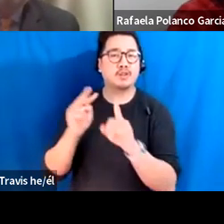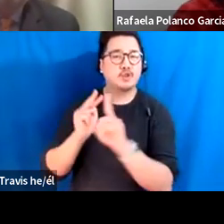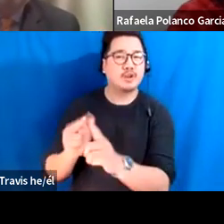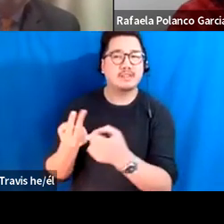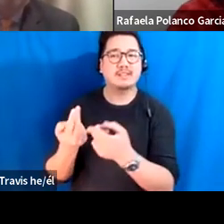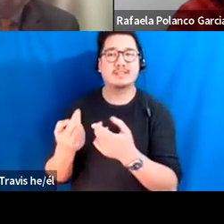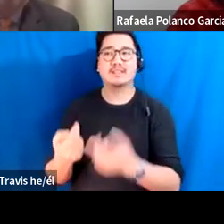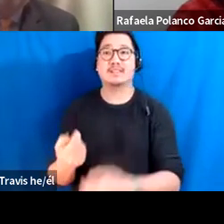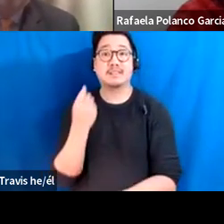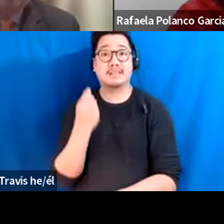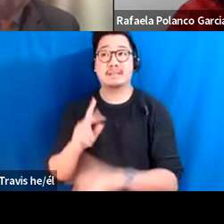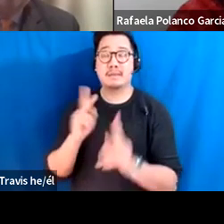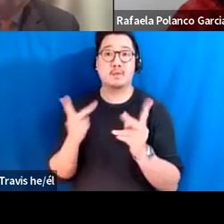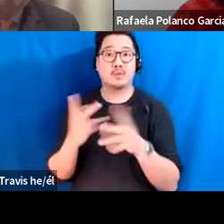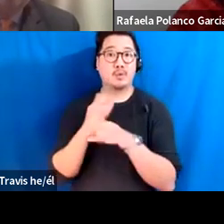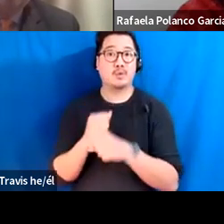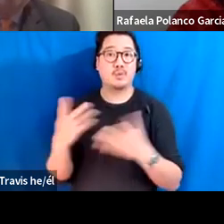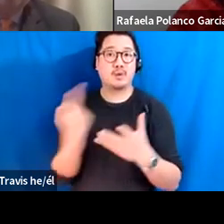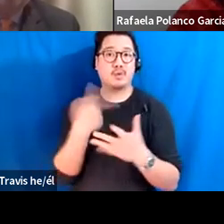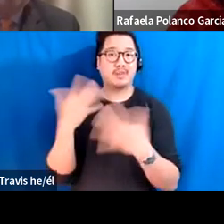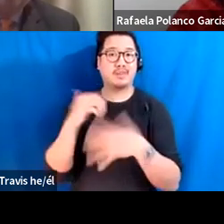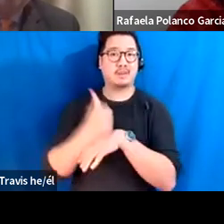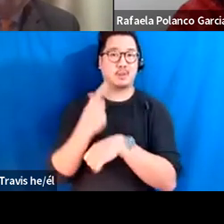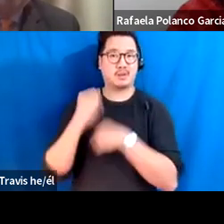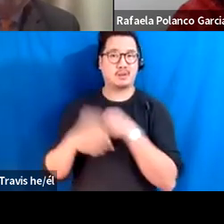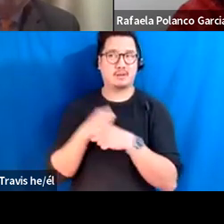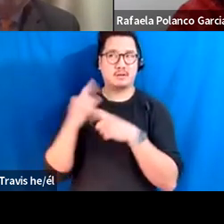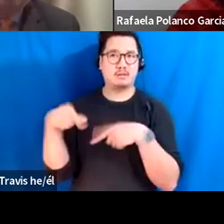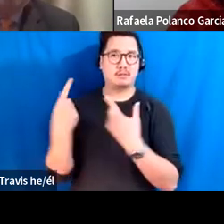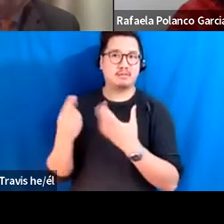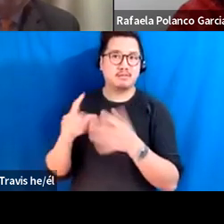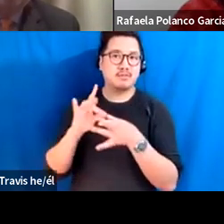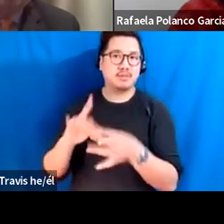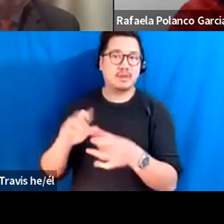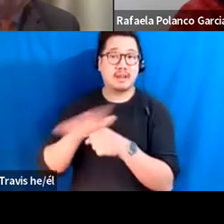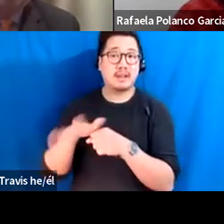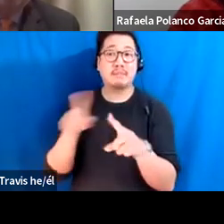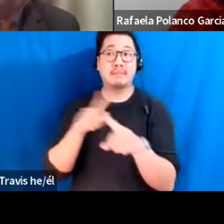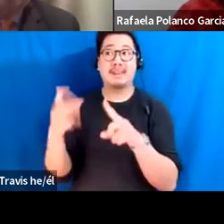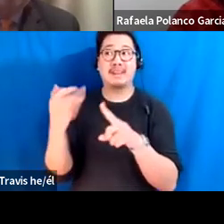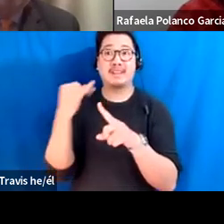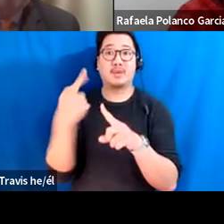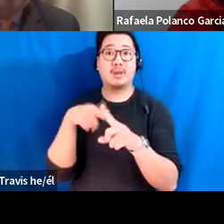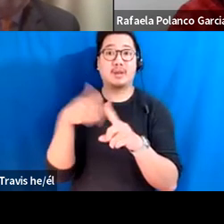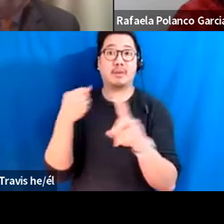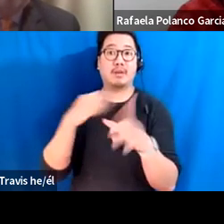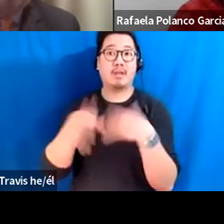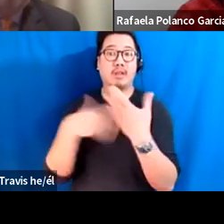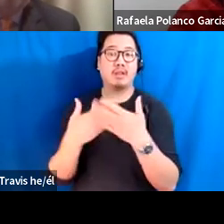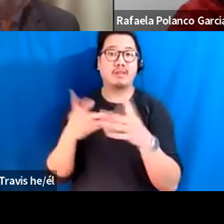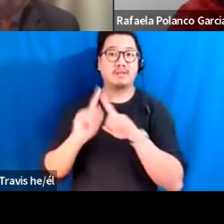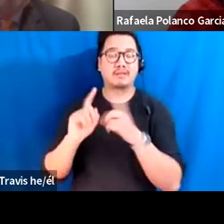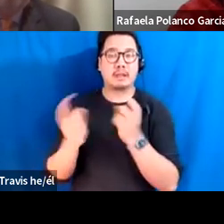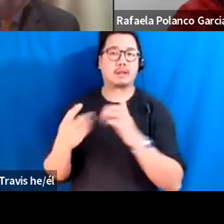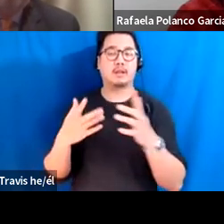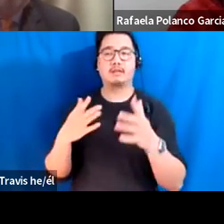we've had all year and i think pulling them away too quickly particularly in a surge i think is challenging